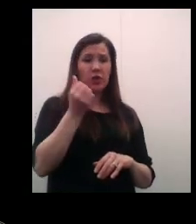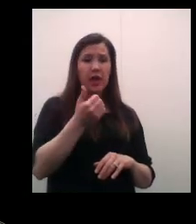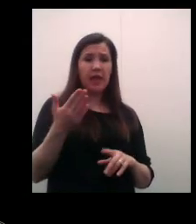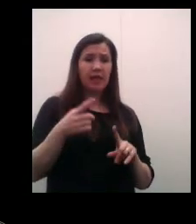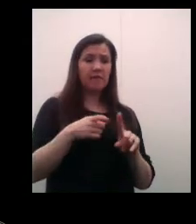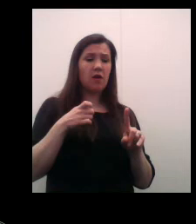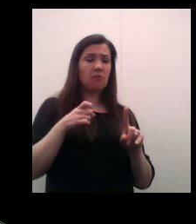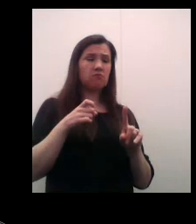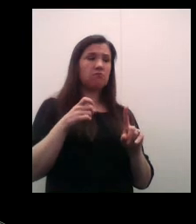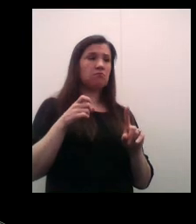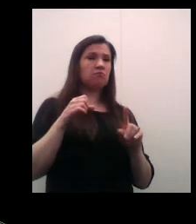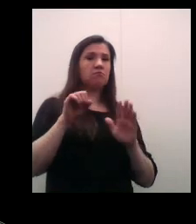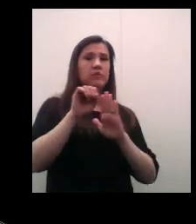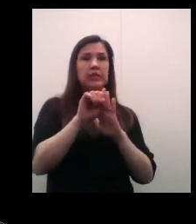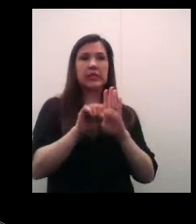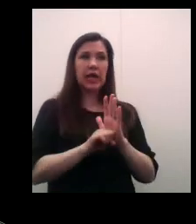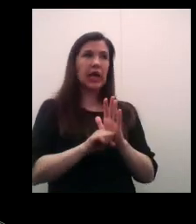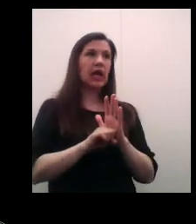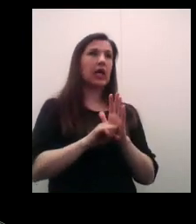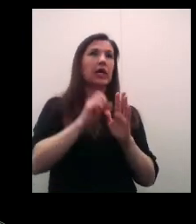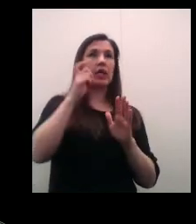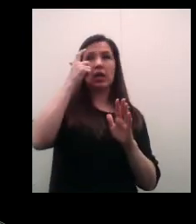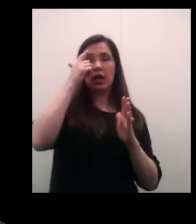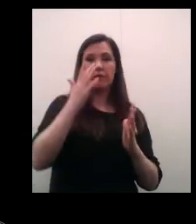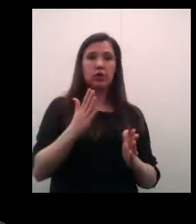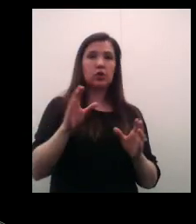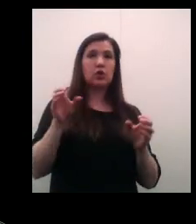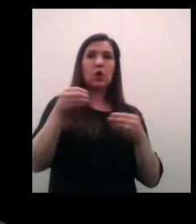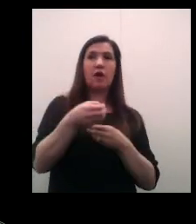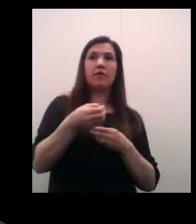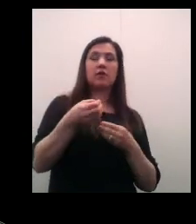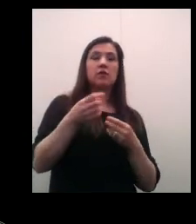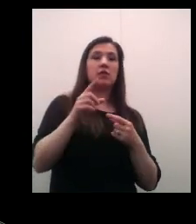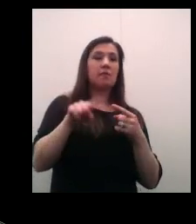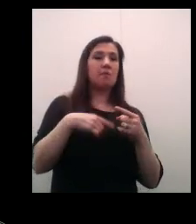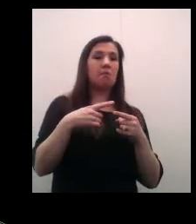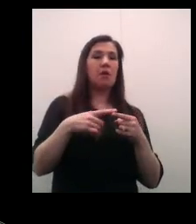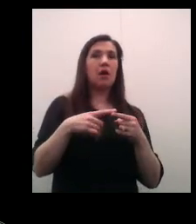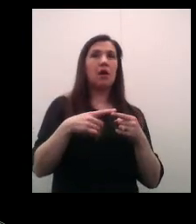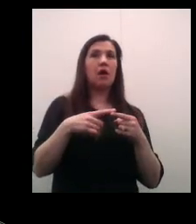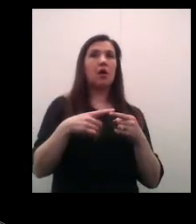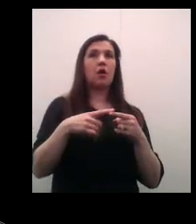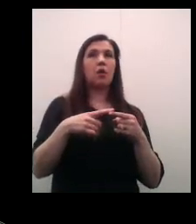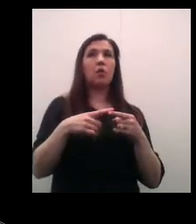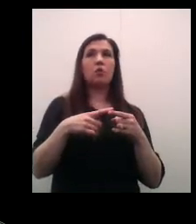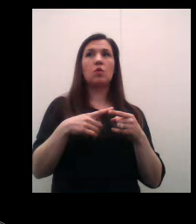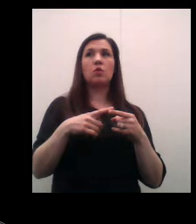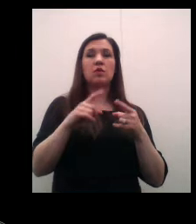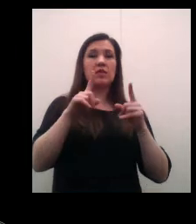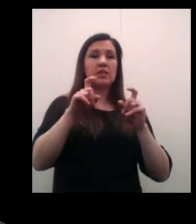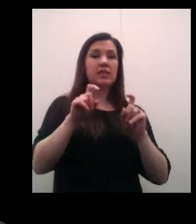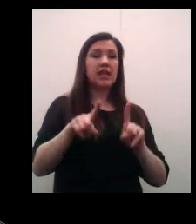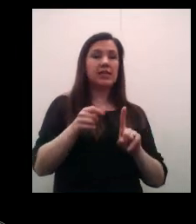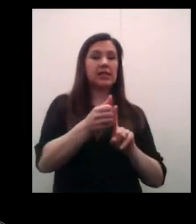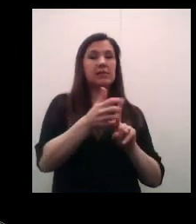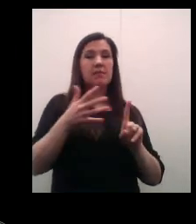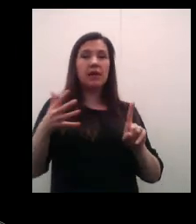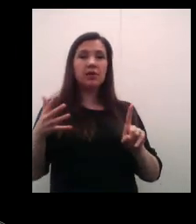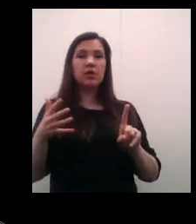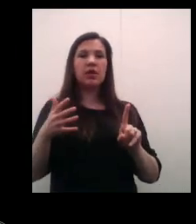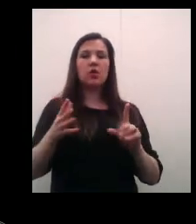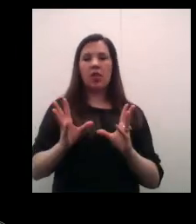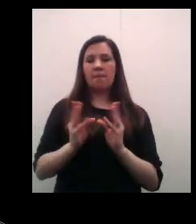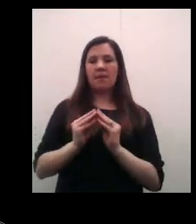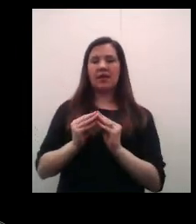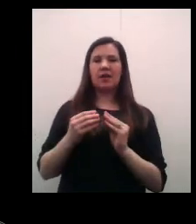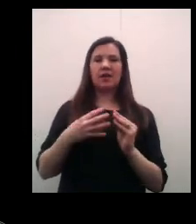from state or governor's office in regards to the plans for testing expansion that, the meeting at the White House earlier